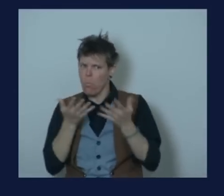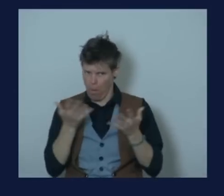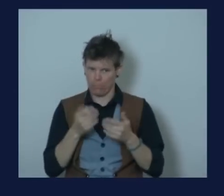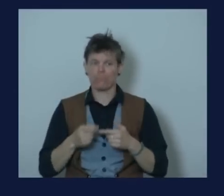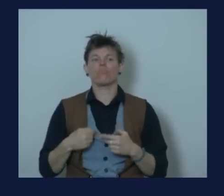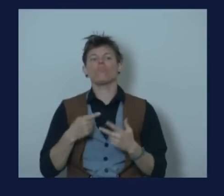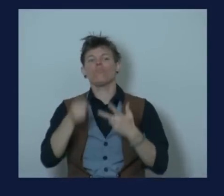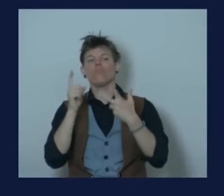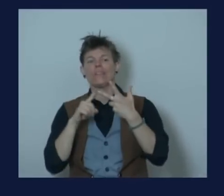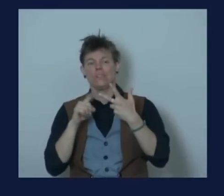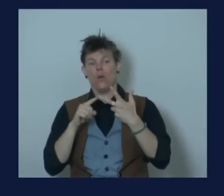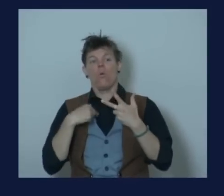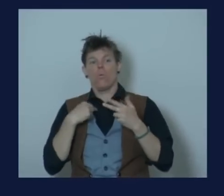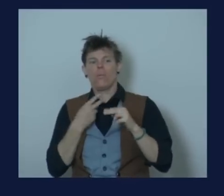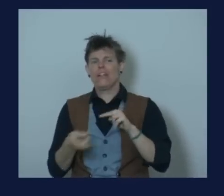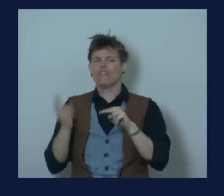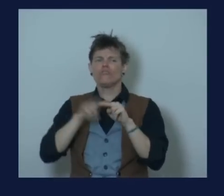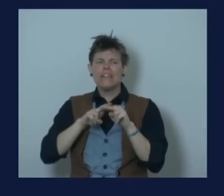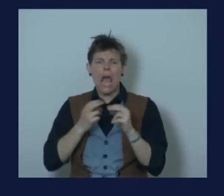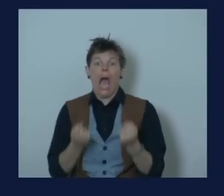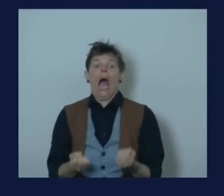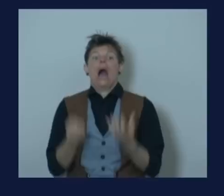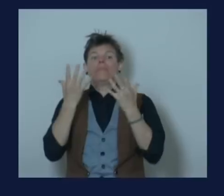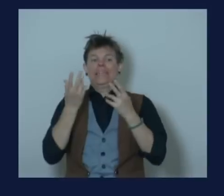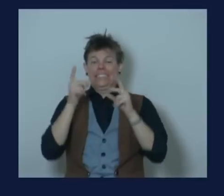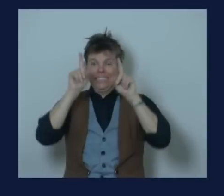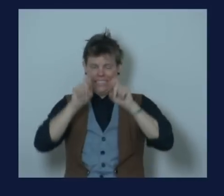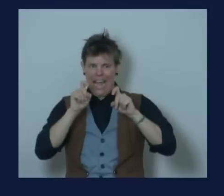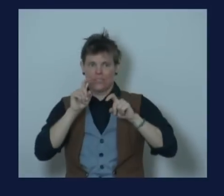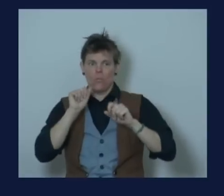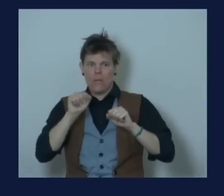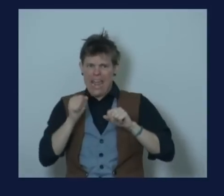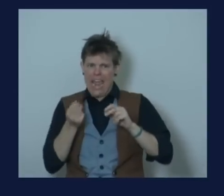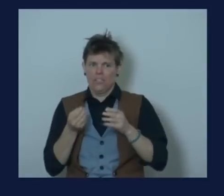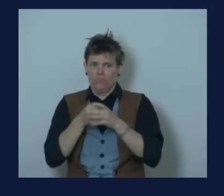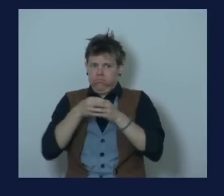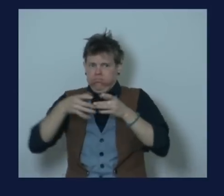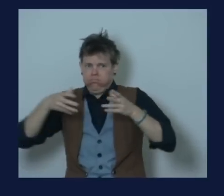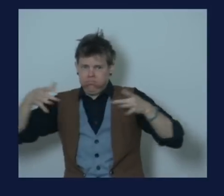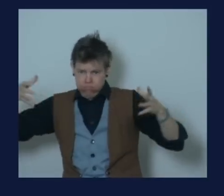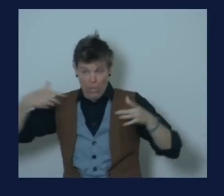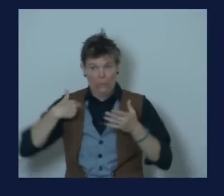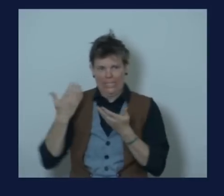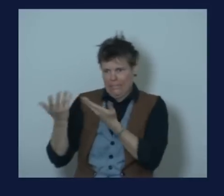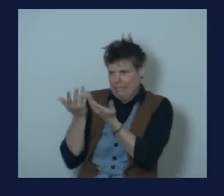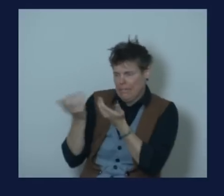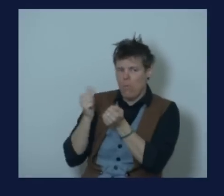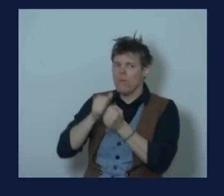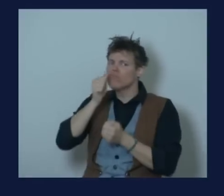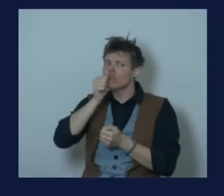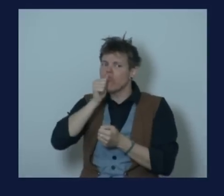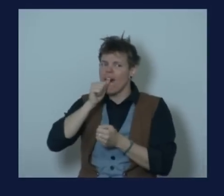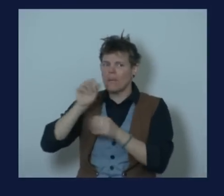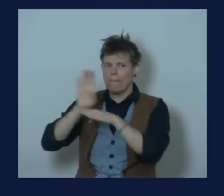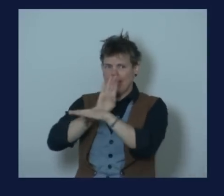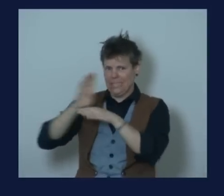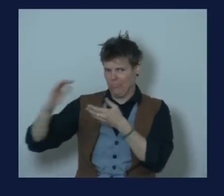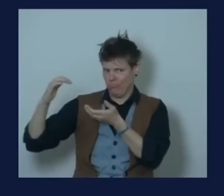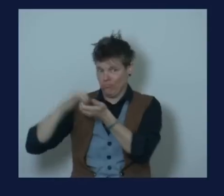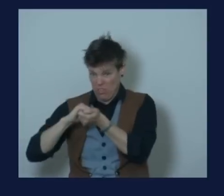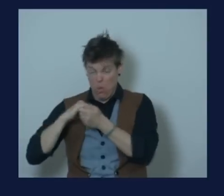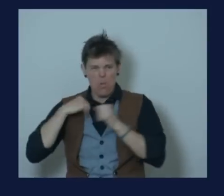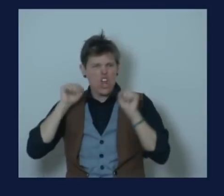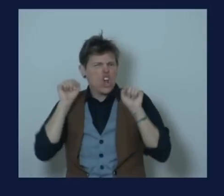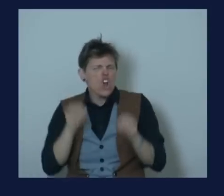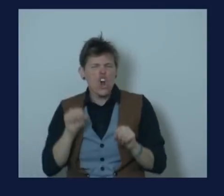capacity, and I cannot stop thanking all of our private partners for assisting us with this. We now can test over 5,000 people a day when we are at our